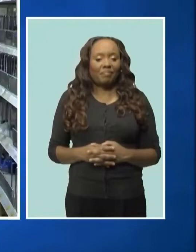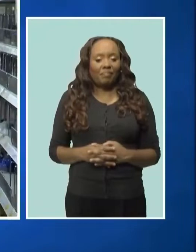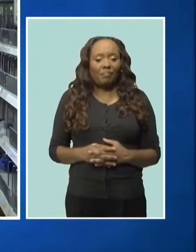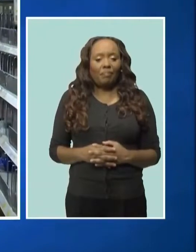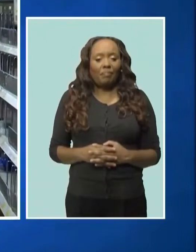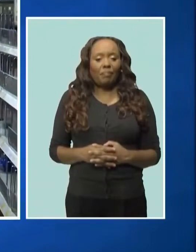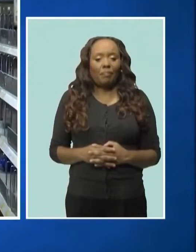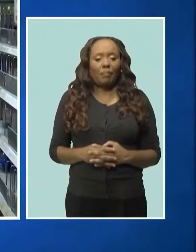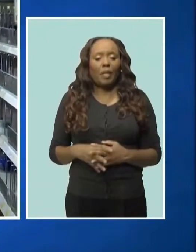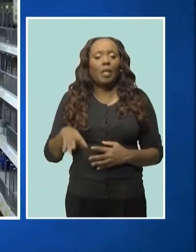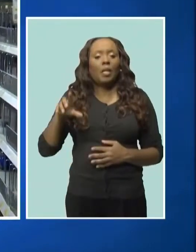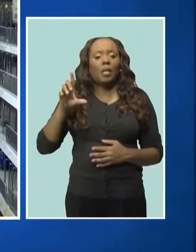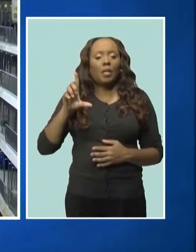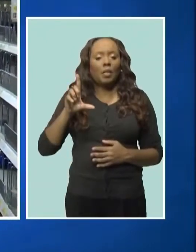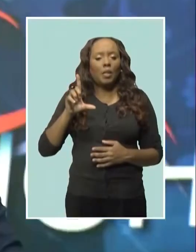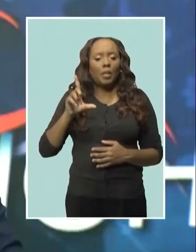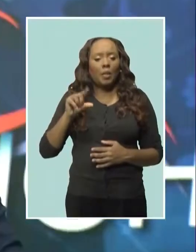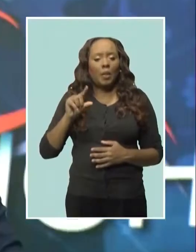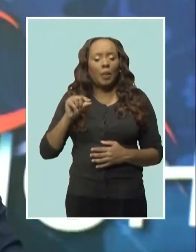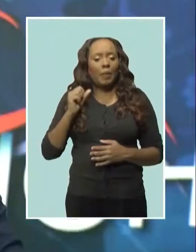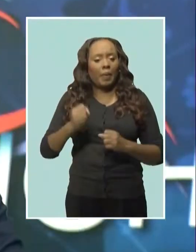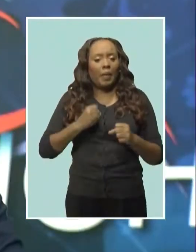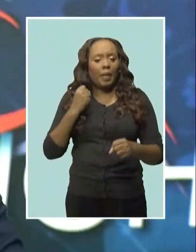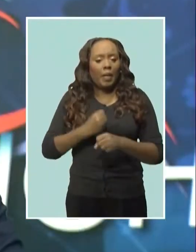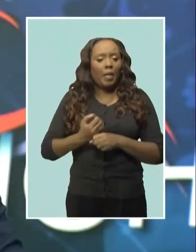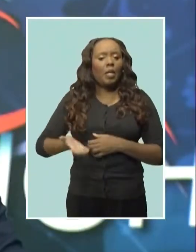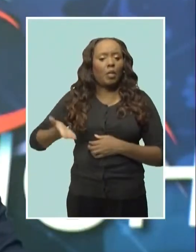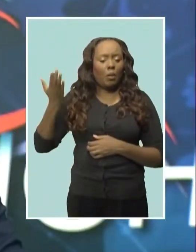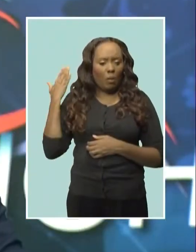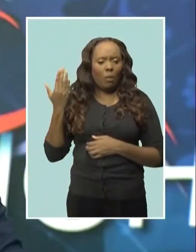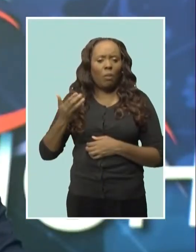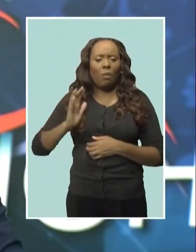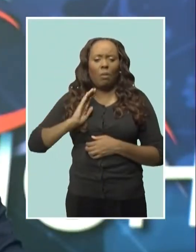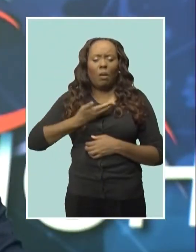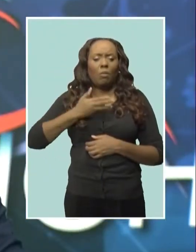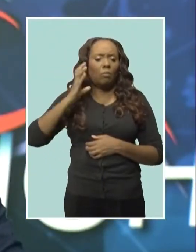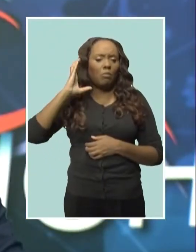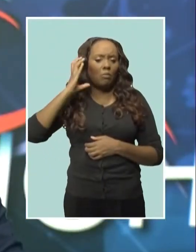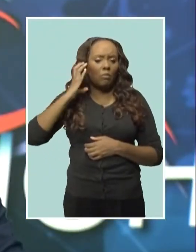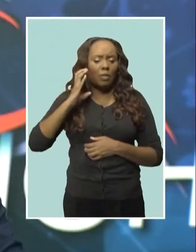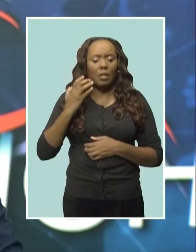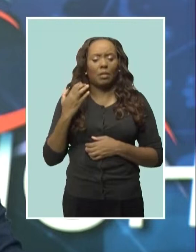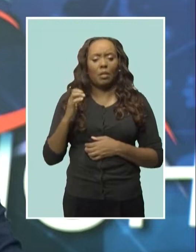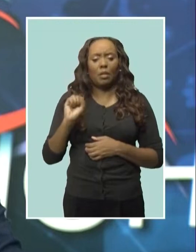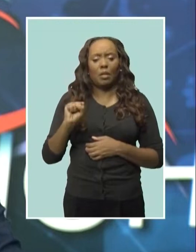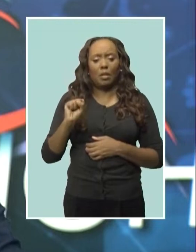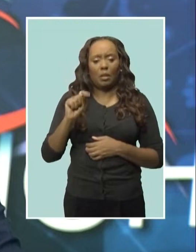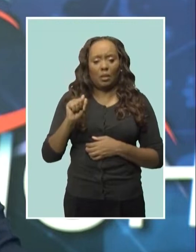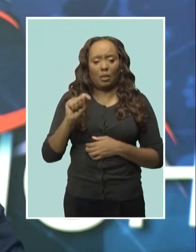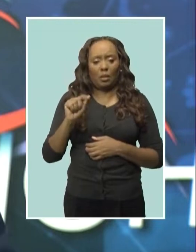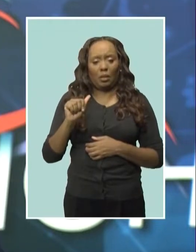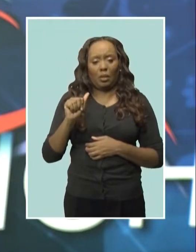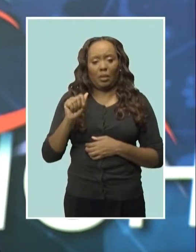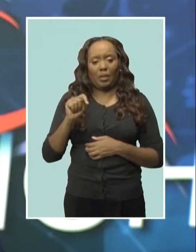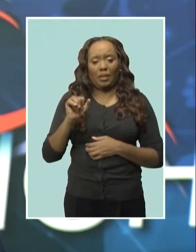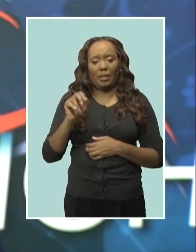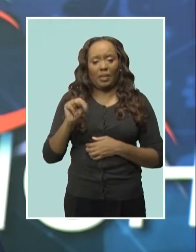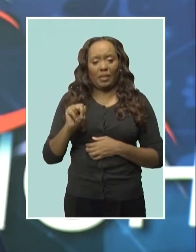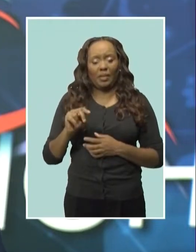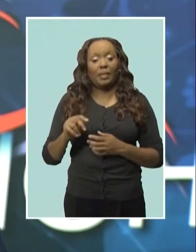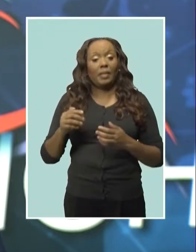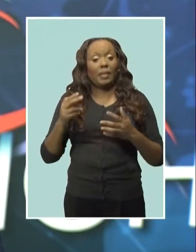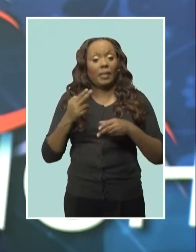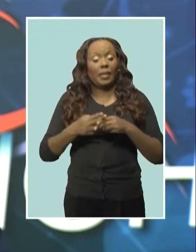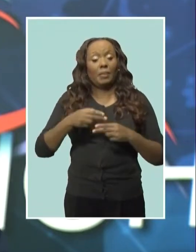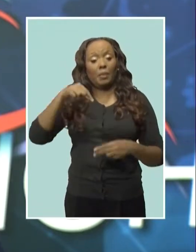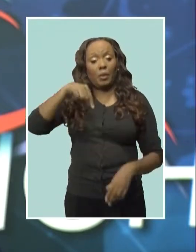Agard, CBC News. Well, 20 years are not 20 days, and that is true for one of our radio stations